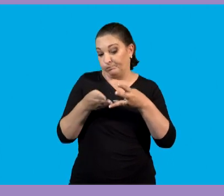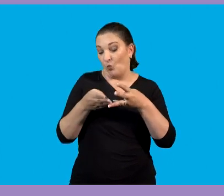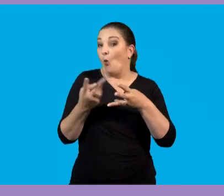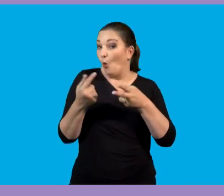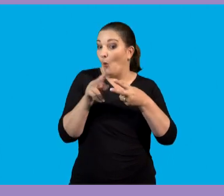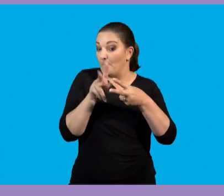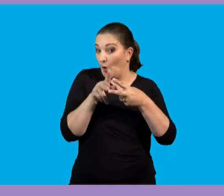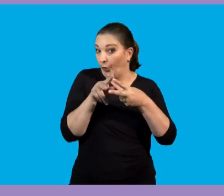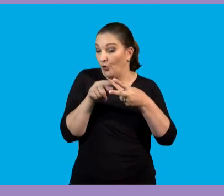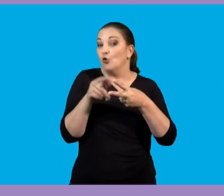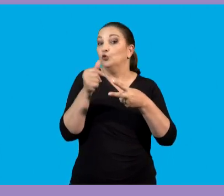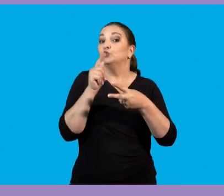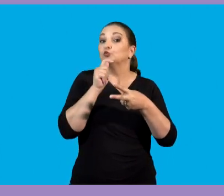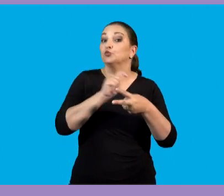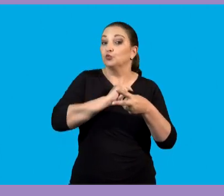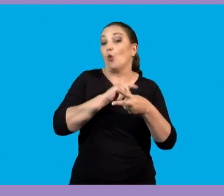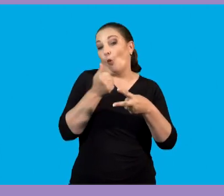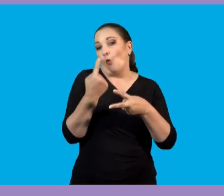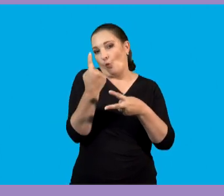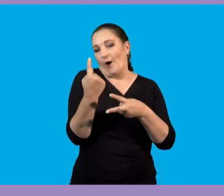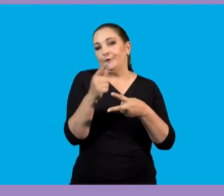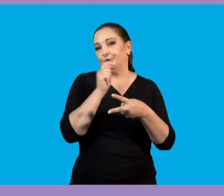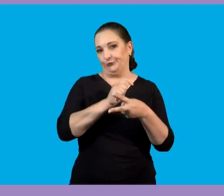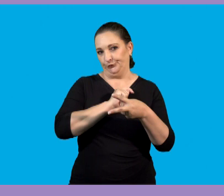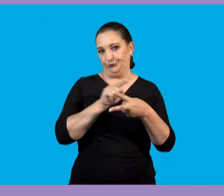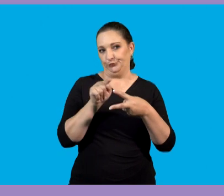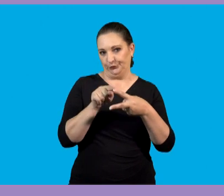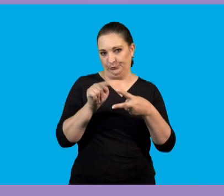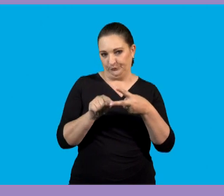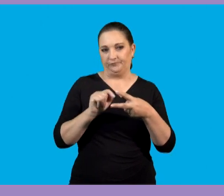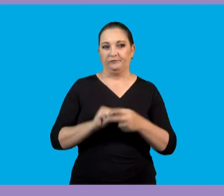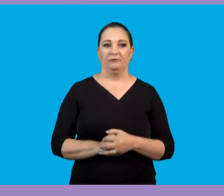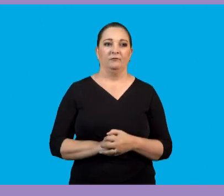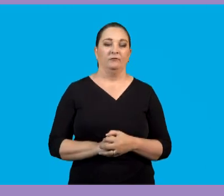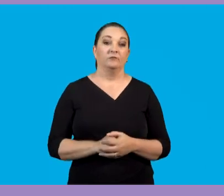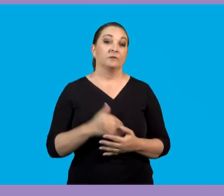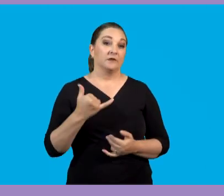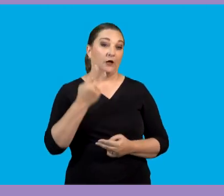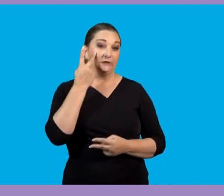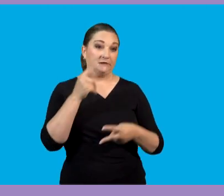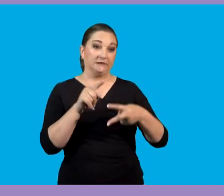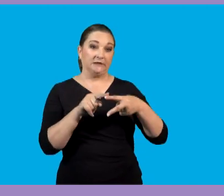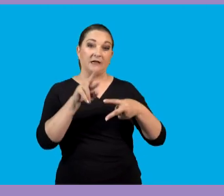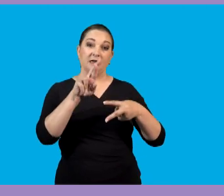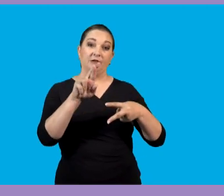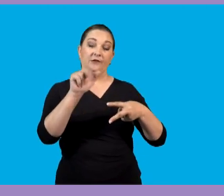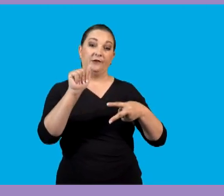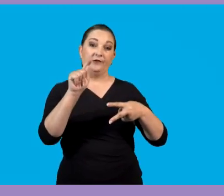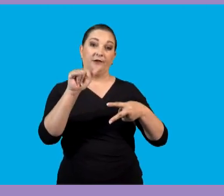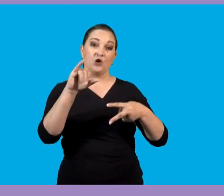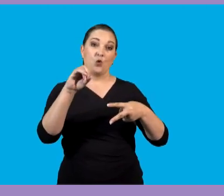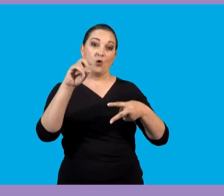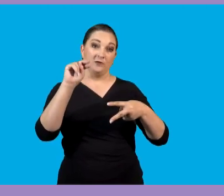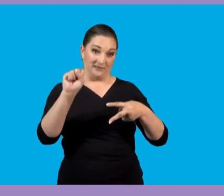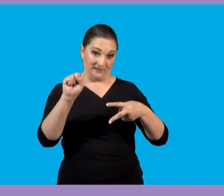One or both of the conditions must be true. So let's look at the ratios of those